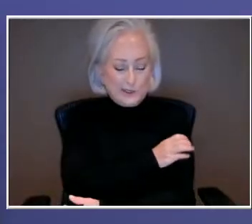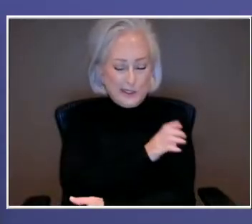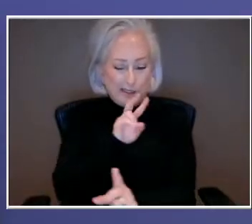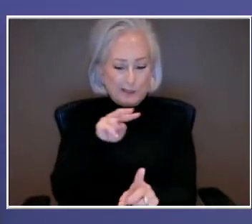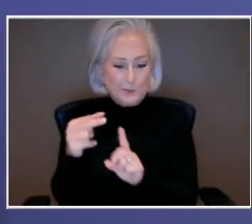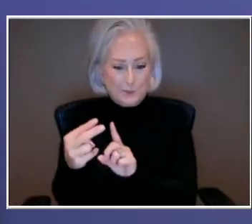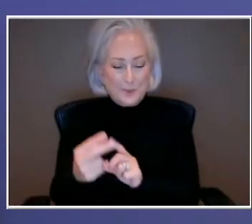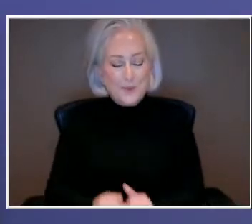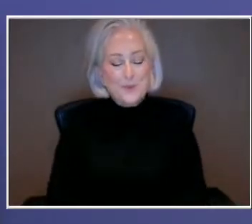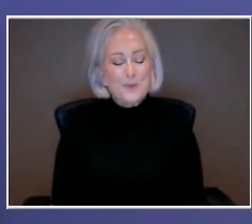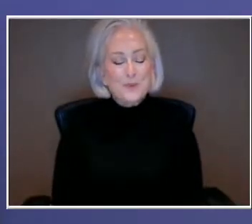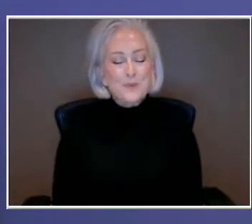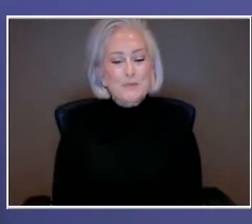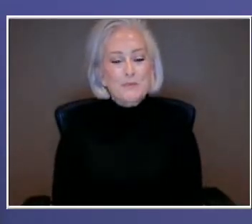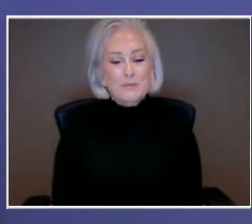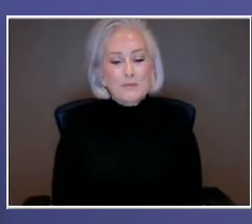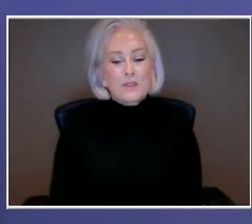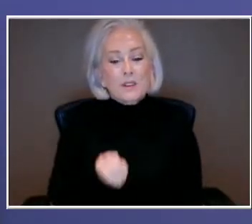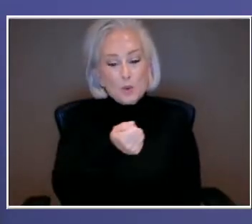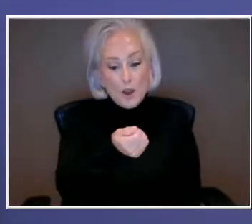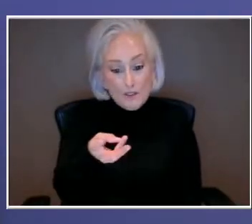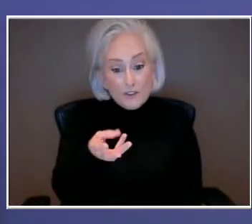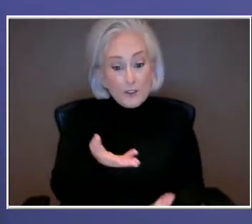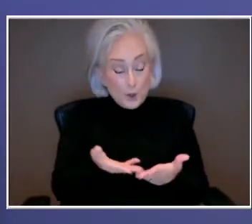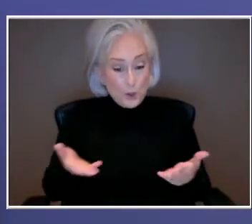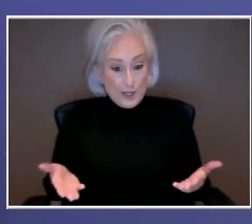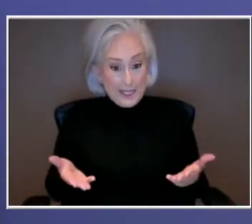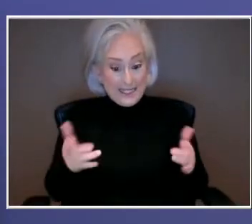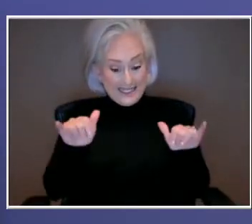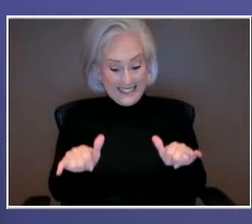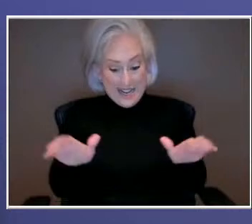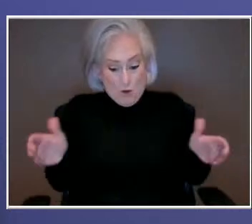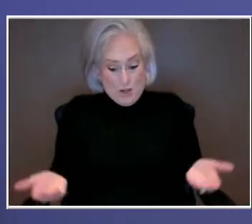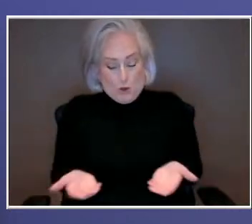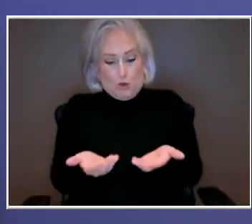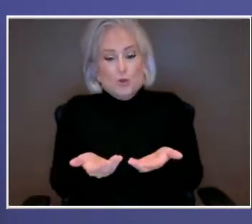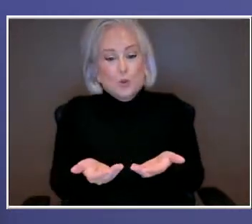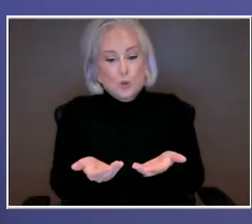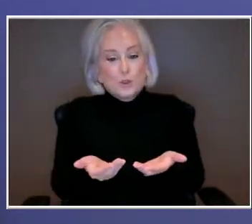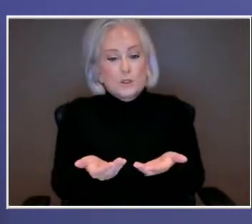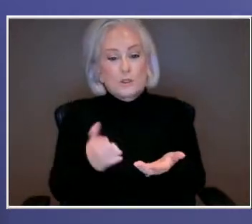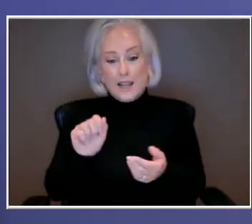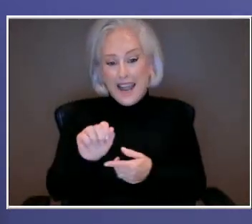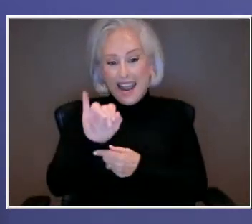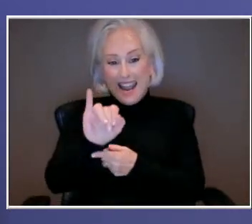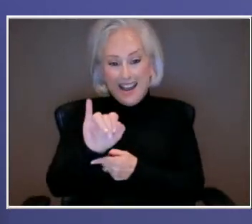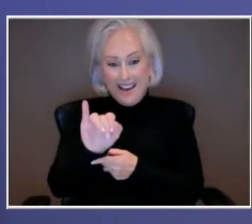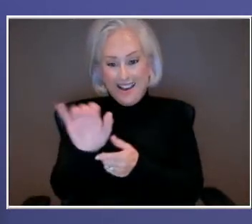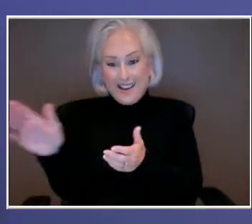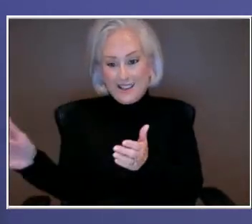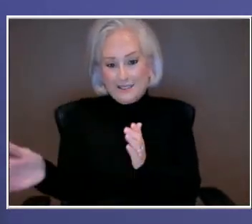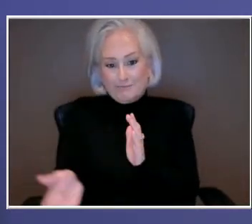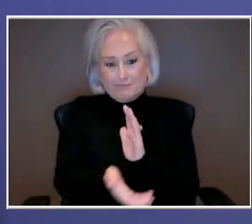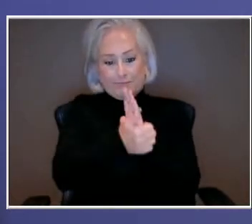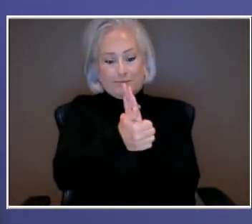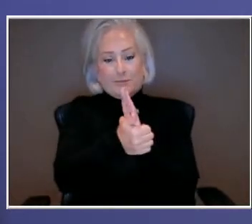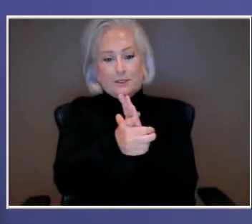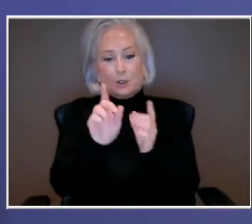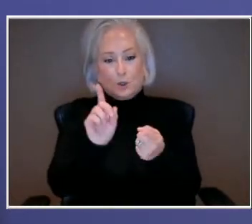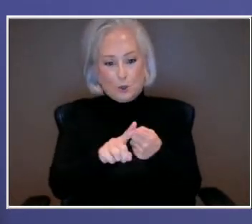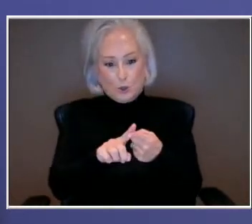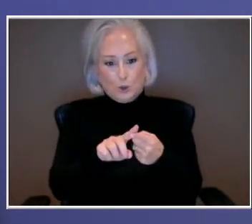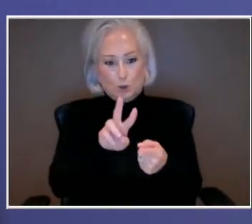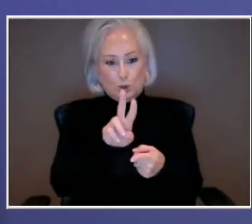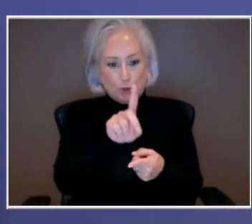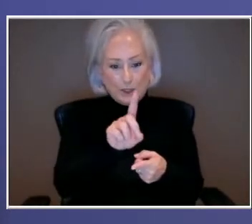that are just now being introduced where AI is attached to either a 2D or a